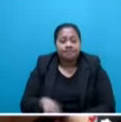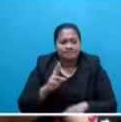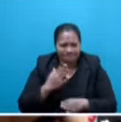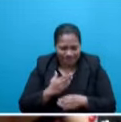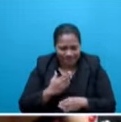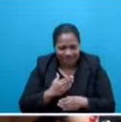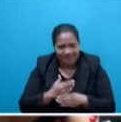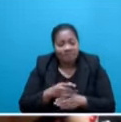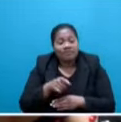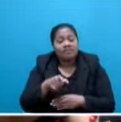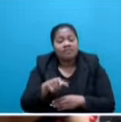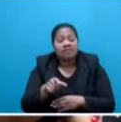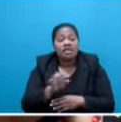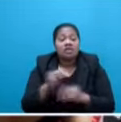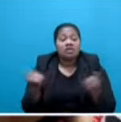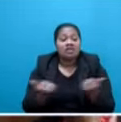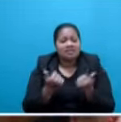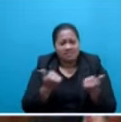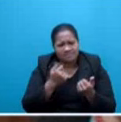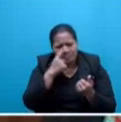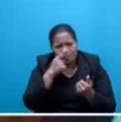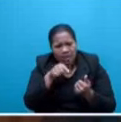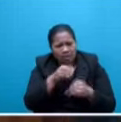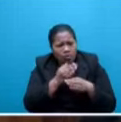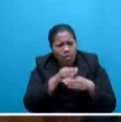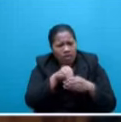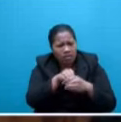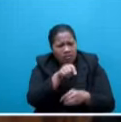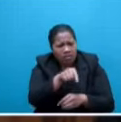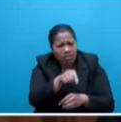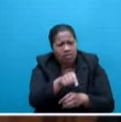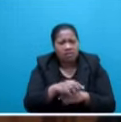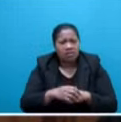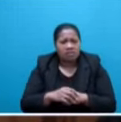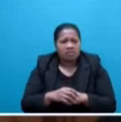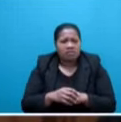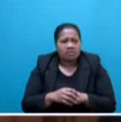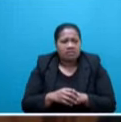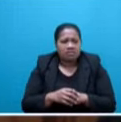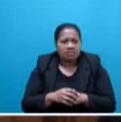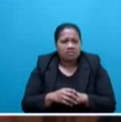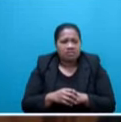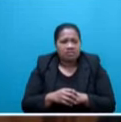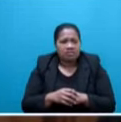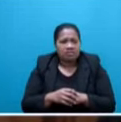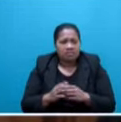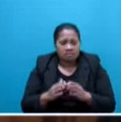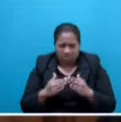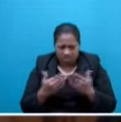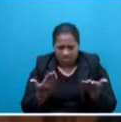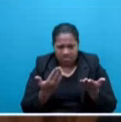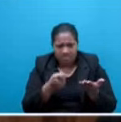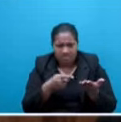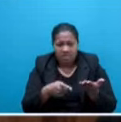Shortage of laborers have driven demands by the cane cutters much higher than what our working farmers are paying